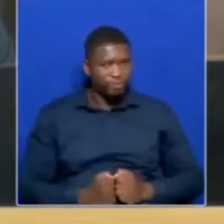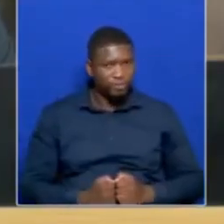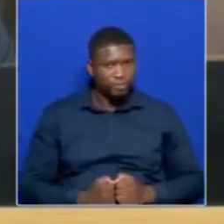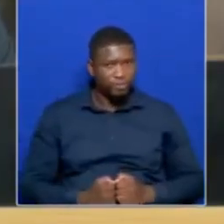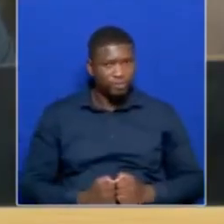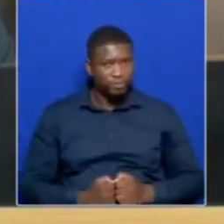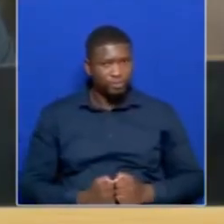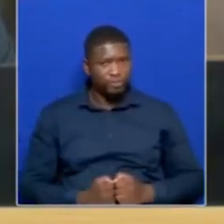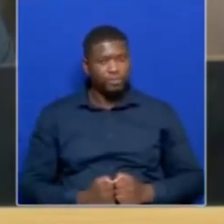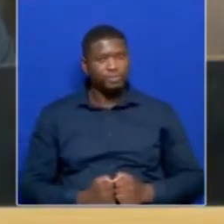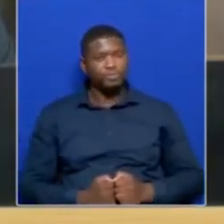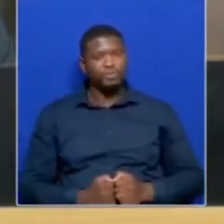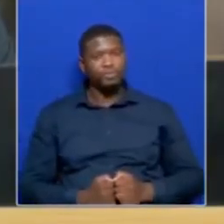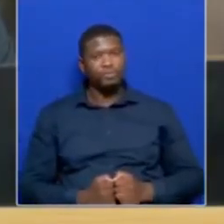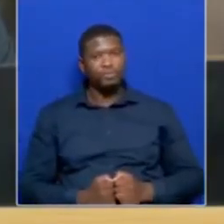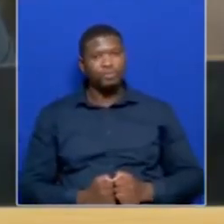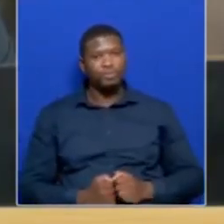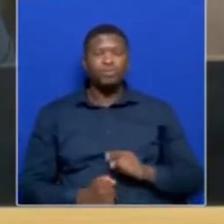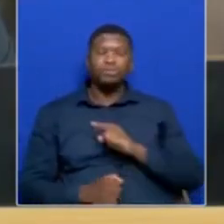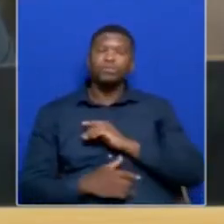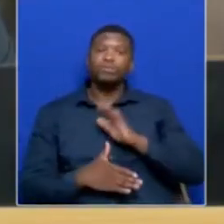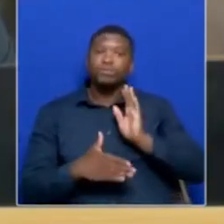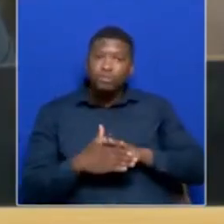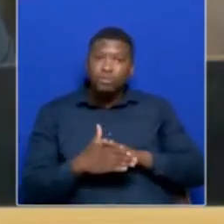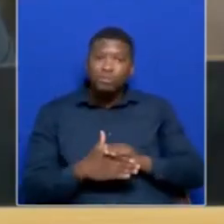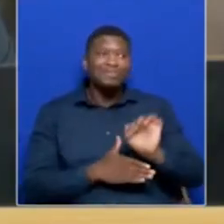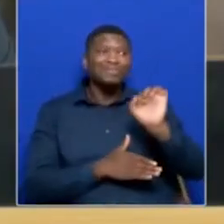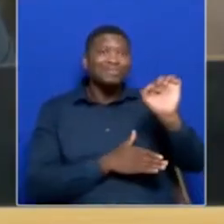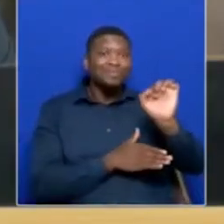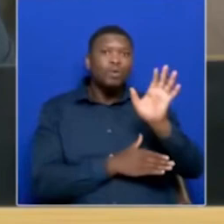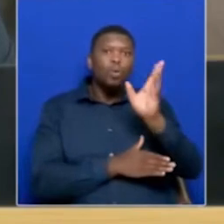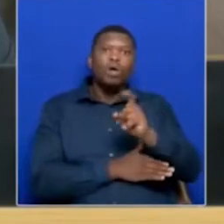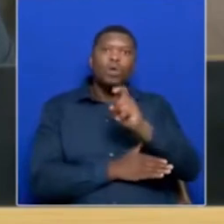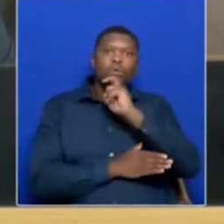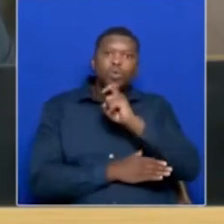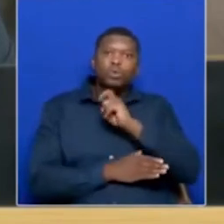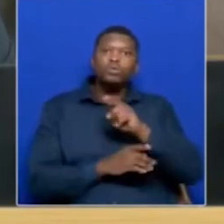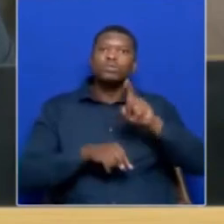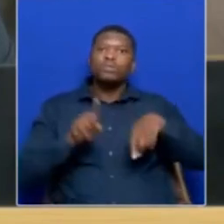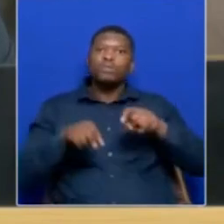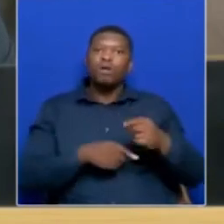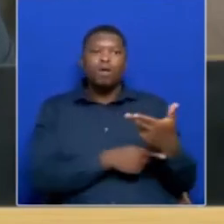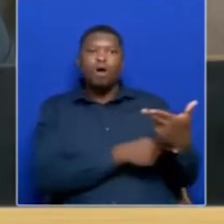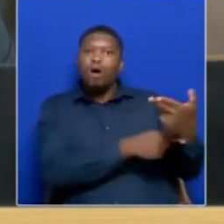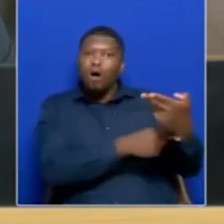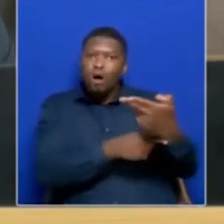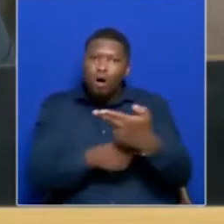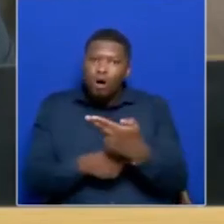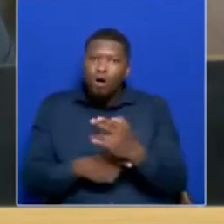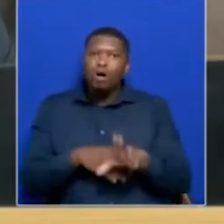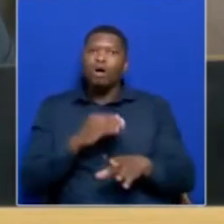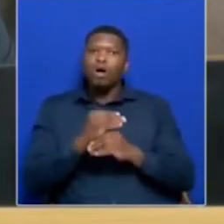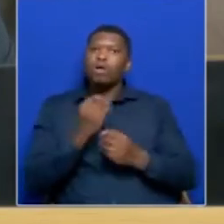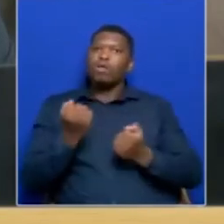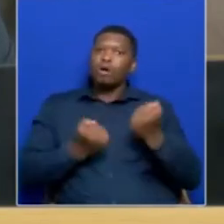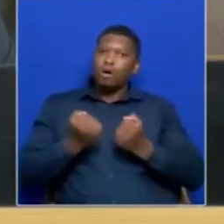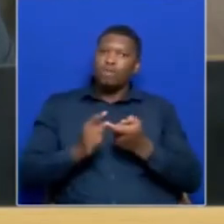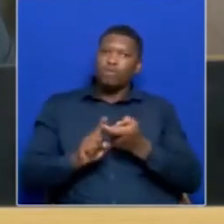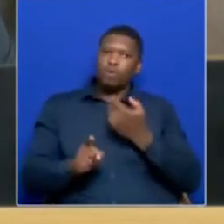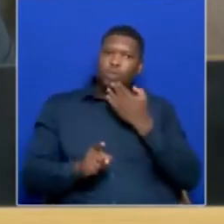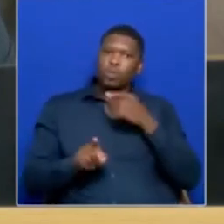Because the equipment that they were going to use, which is the firearm and the car, came from the very same superiors.